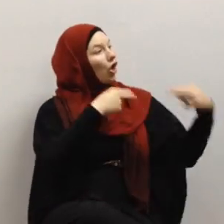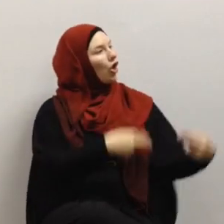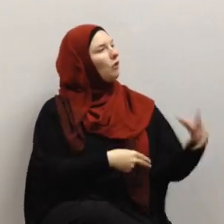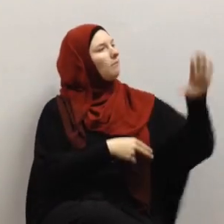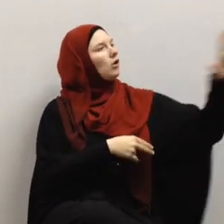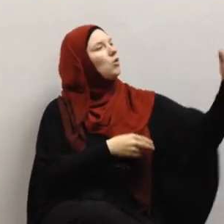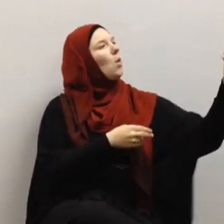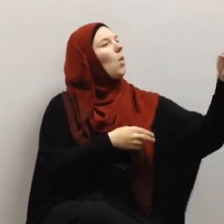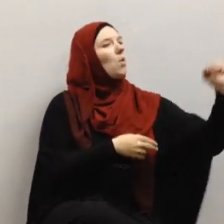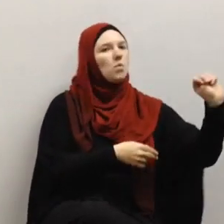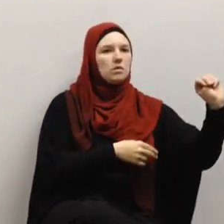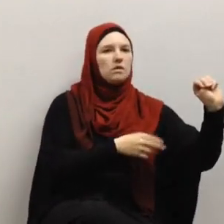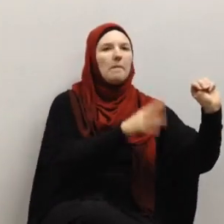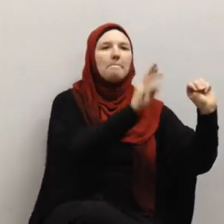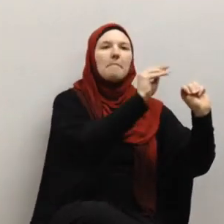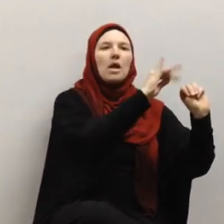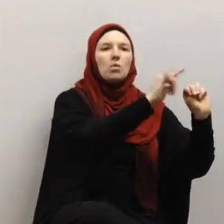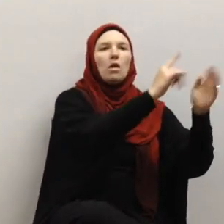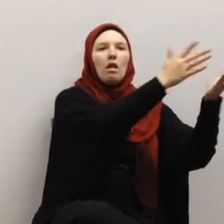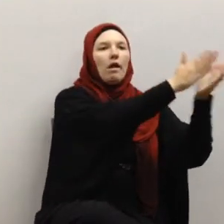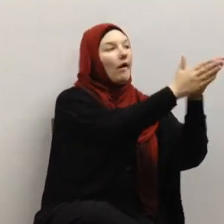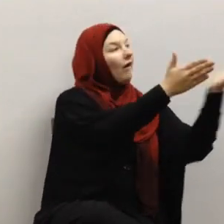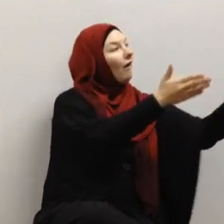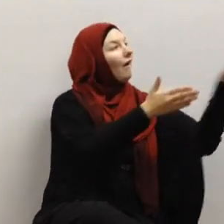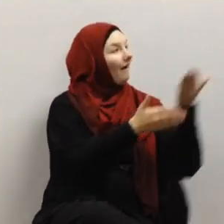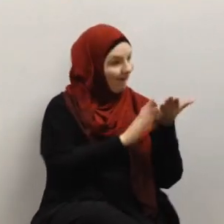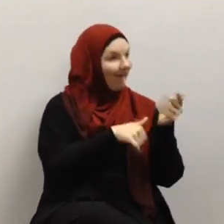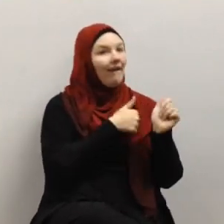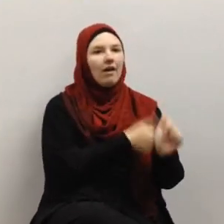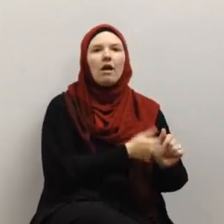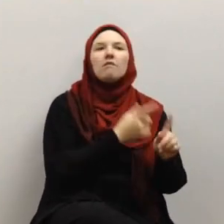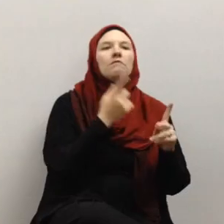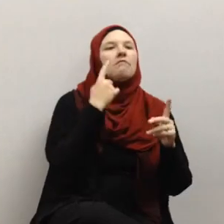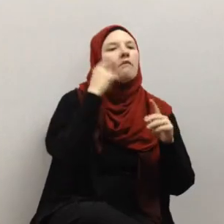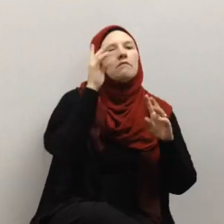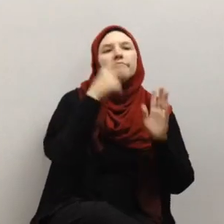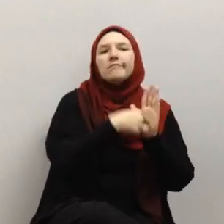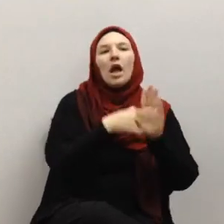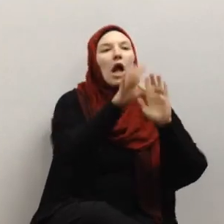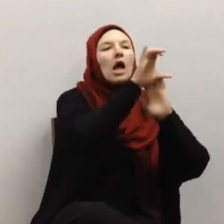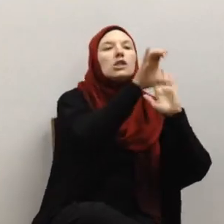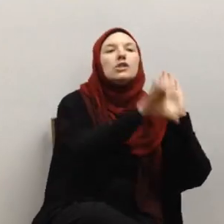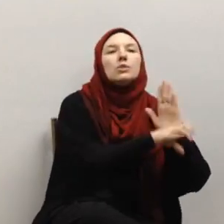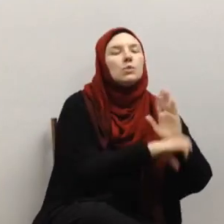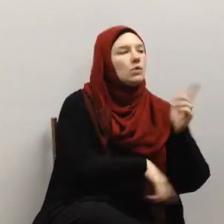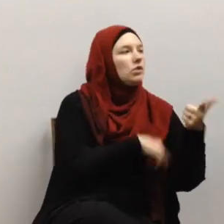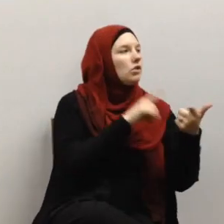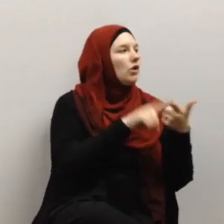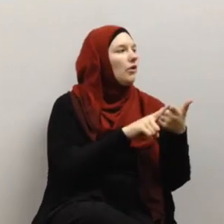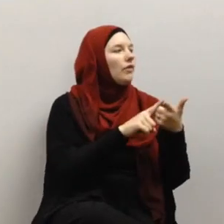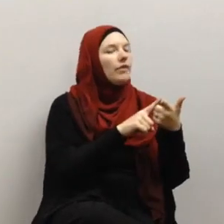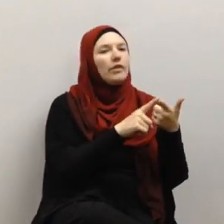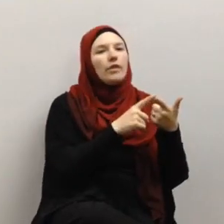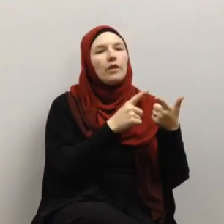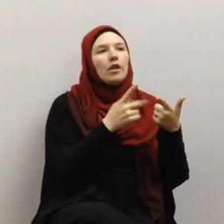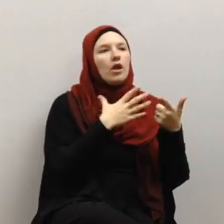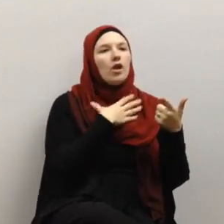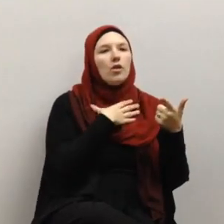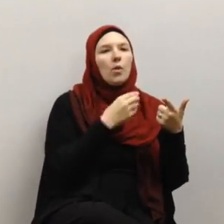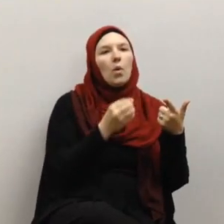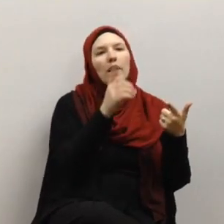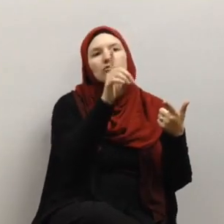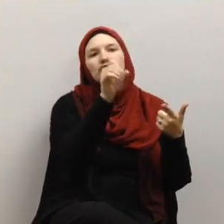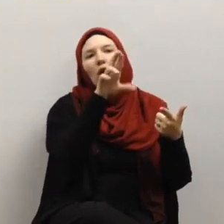own manual, whether it is the so-called constitution, or the green book, or the white